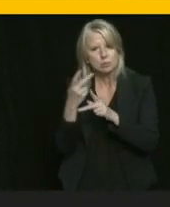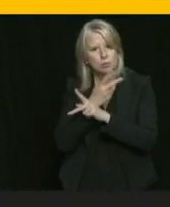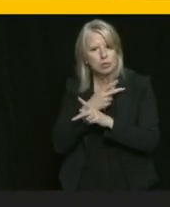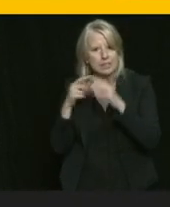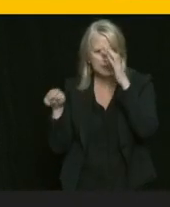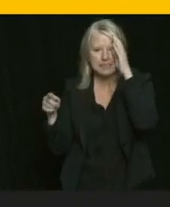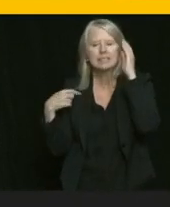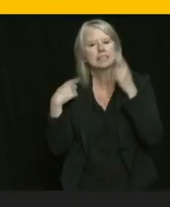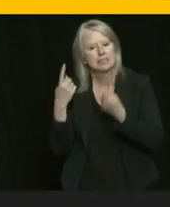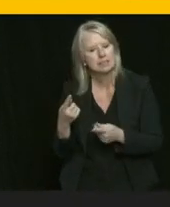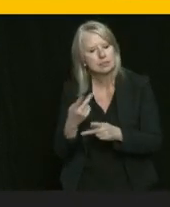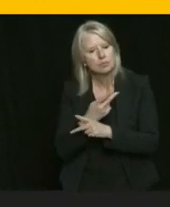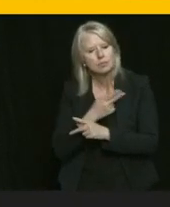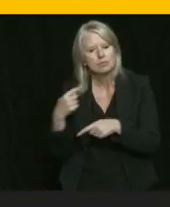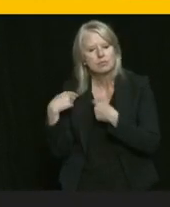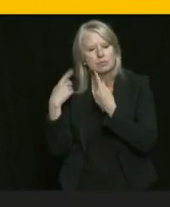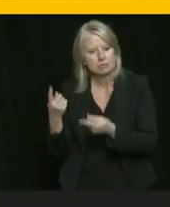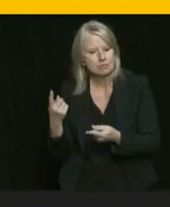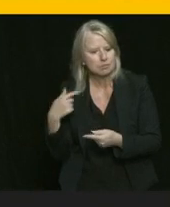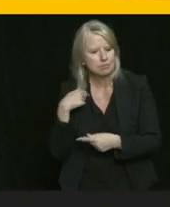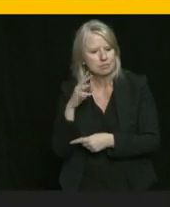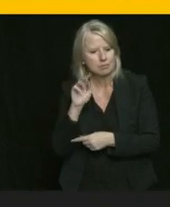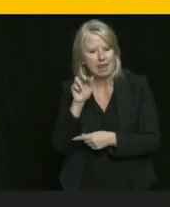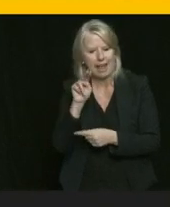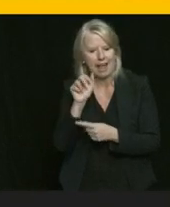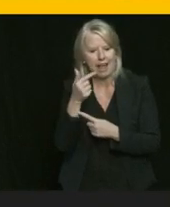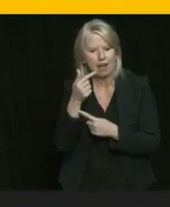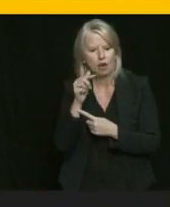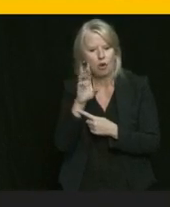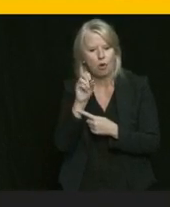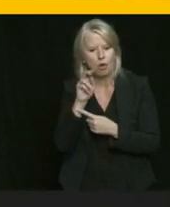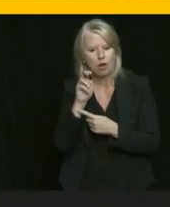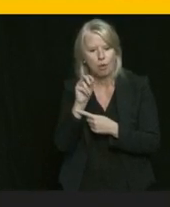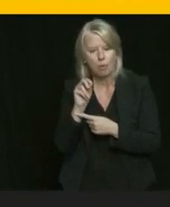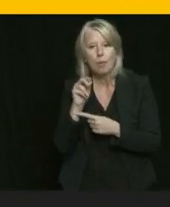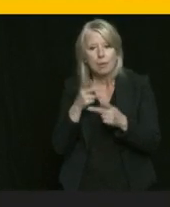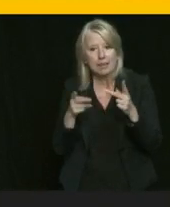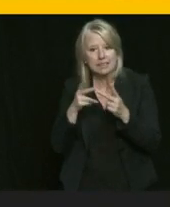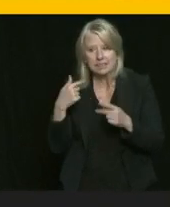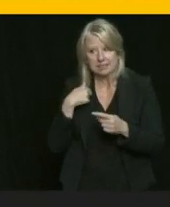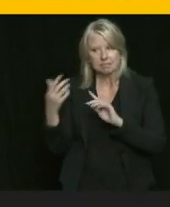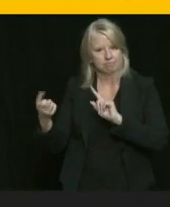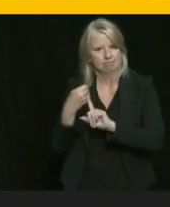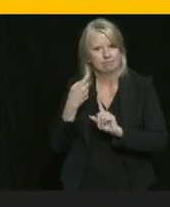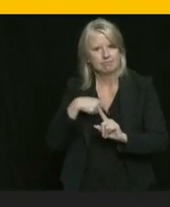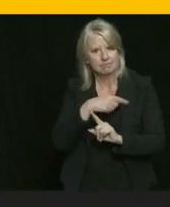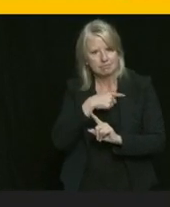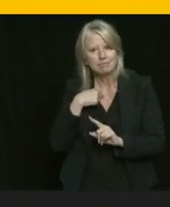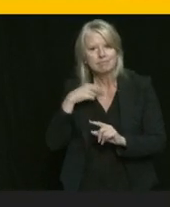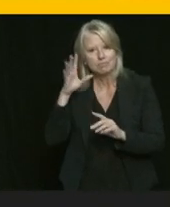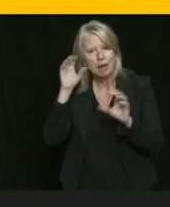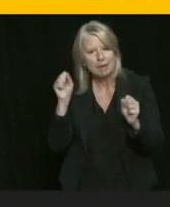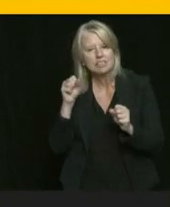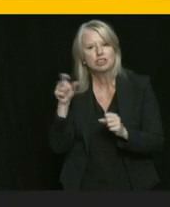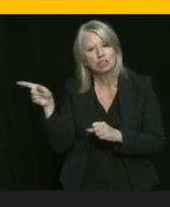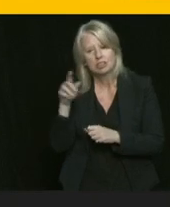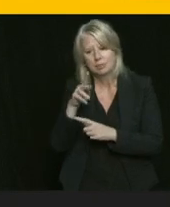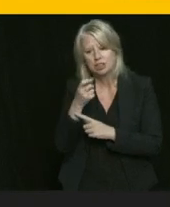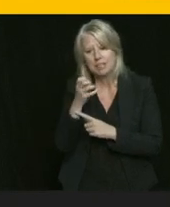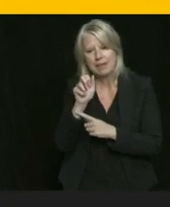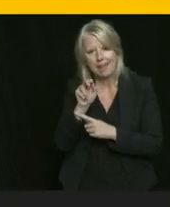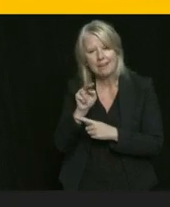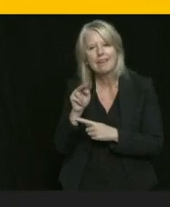Nagorno-Karabakh remains of utmost concern to us. I spoke directly with Prime Minister Pashinyan a few weeks ago, as well as